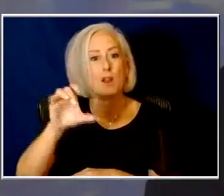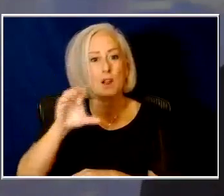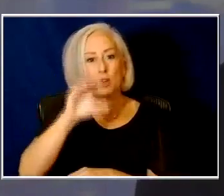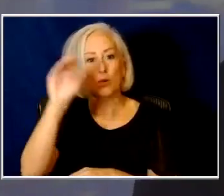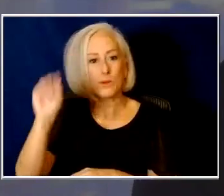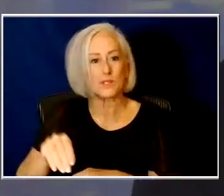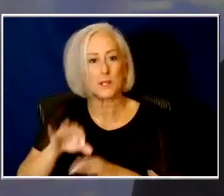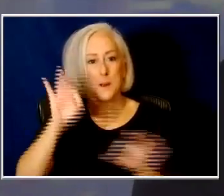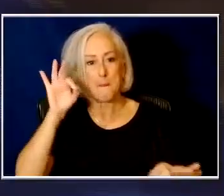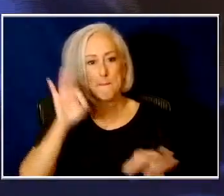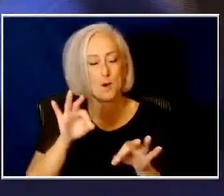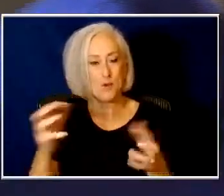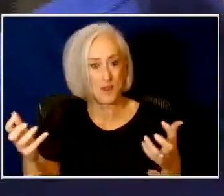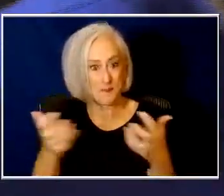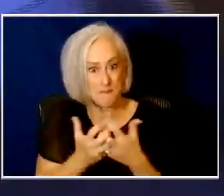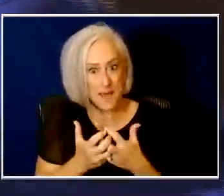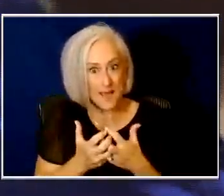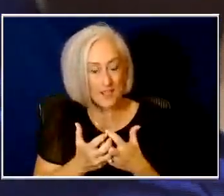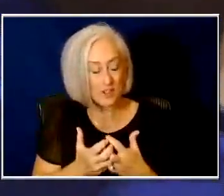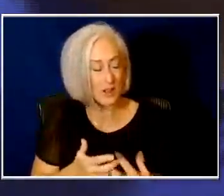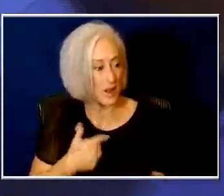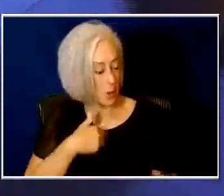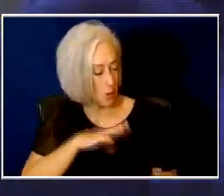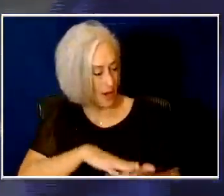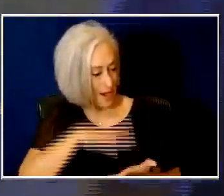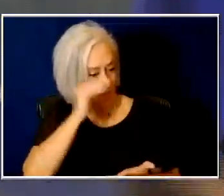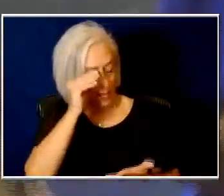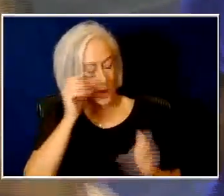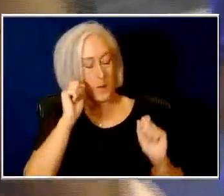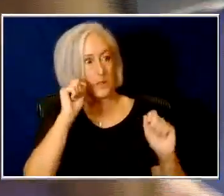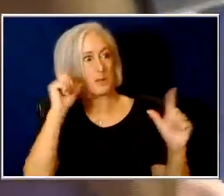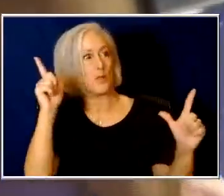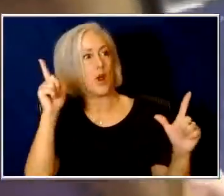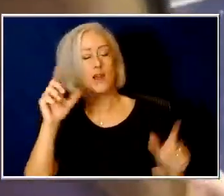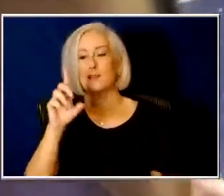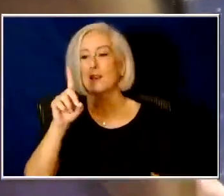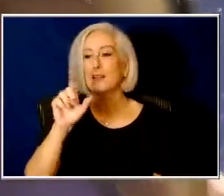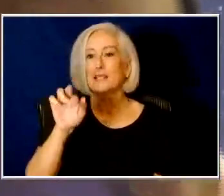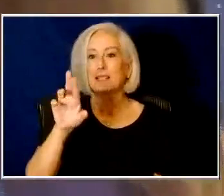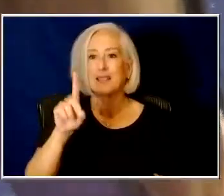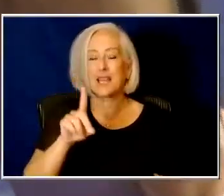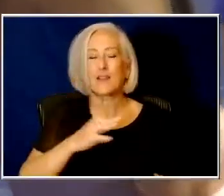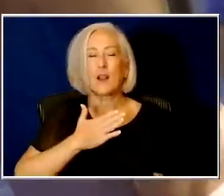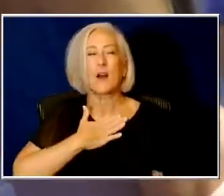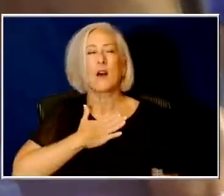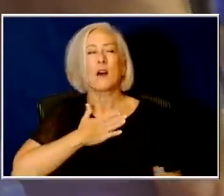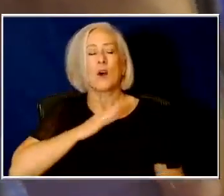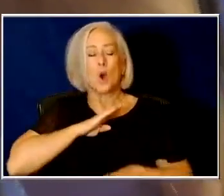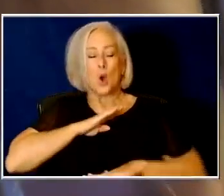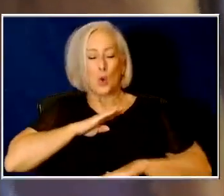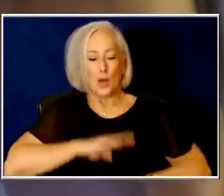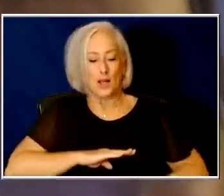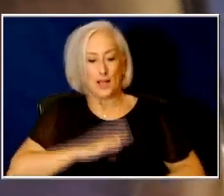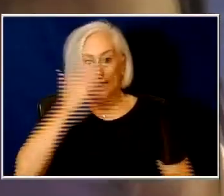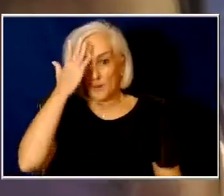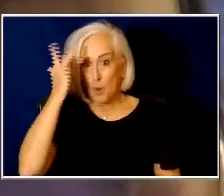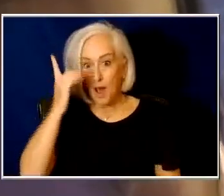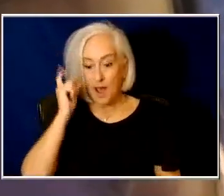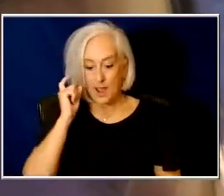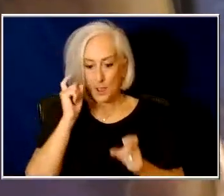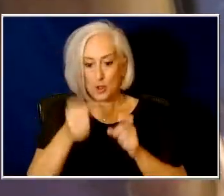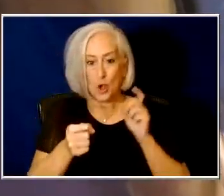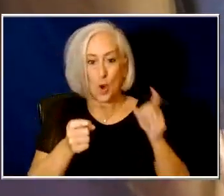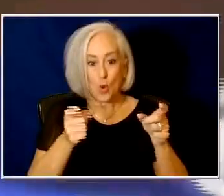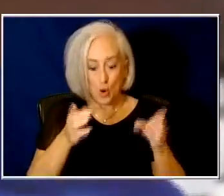very surprised, obviously. David was grateful and relieved, as donors are hard to find, let alone being so